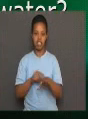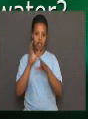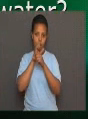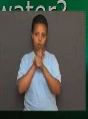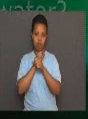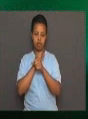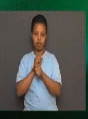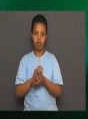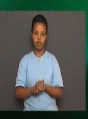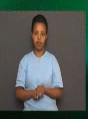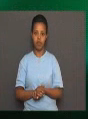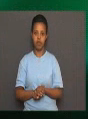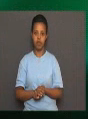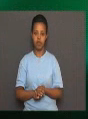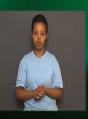Time's up.